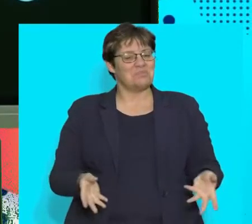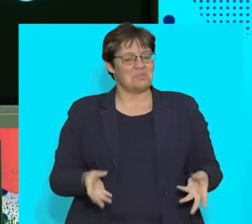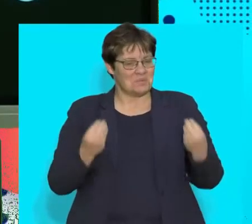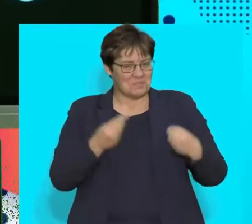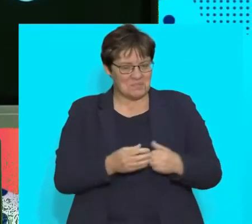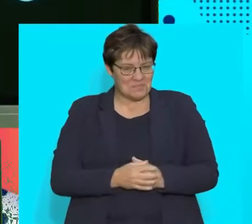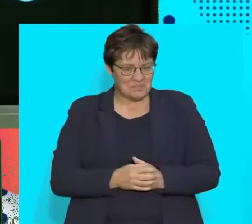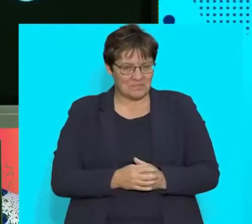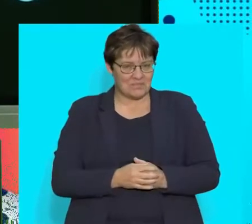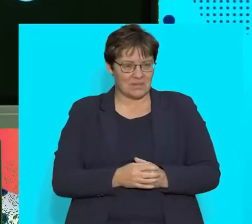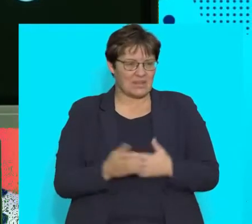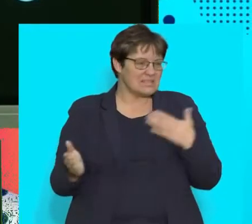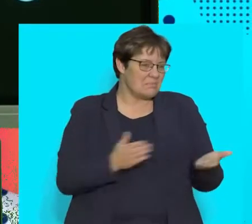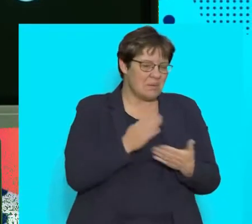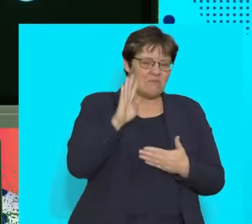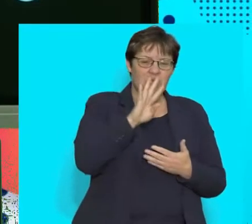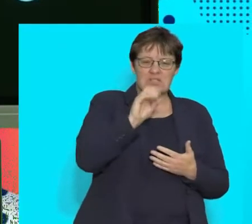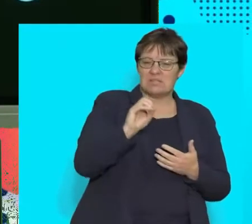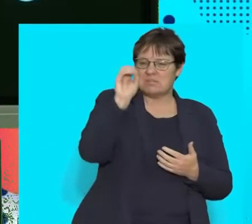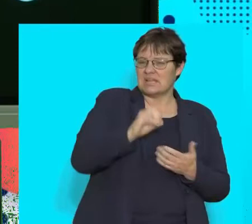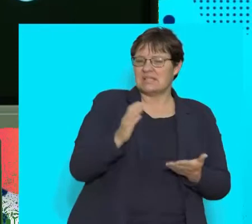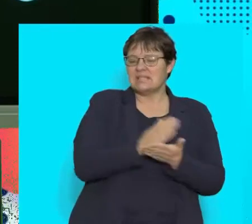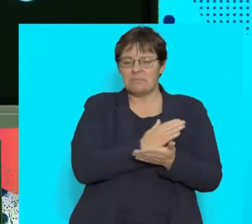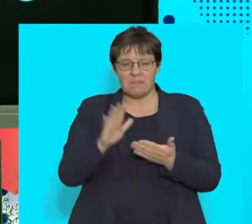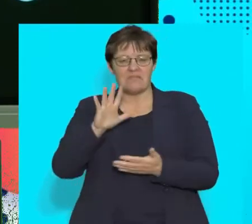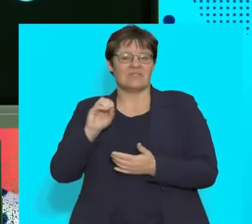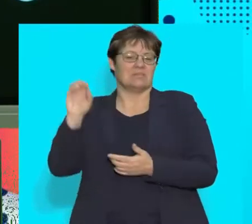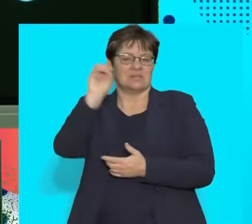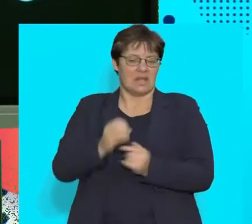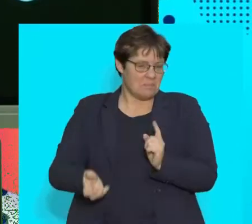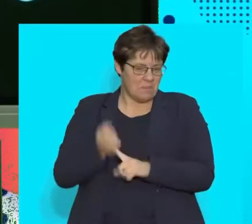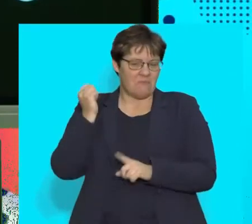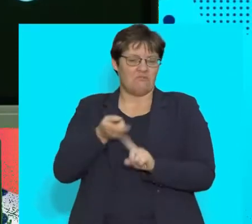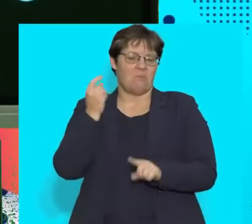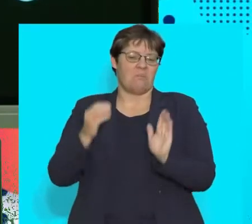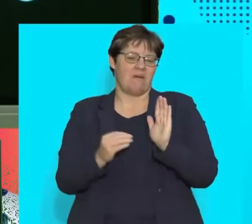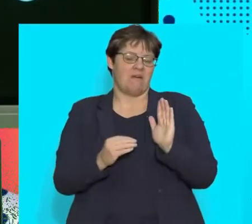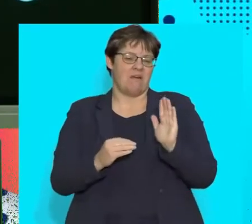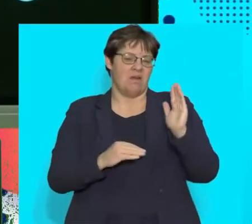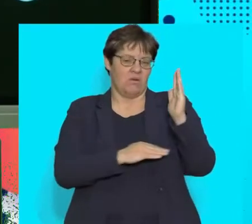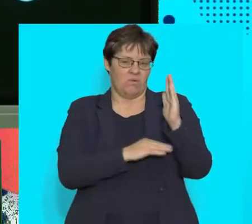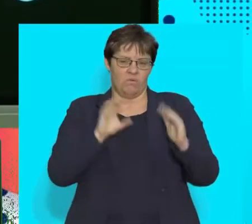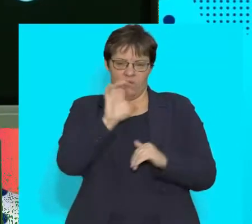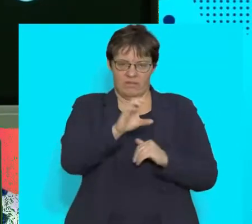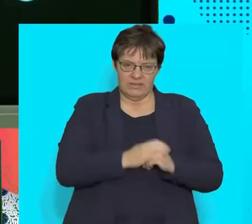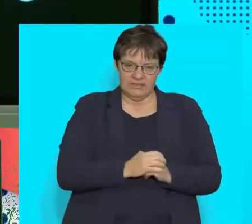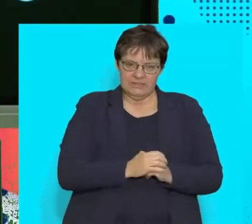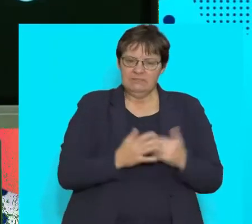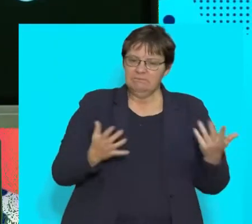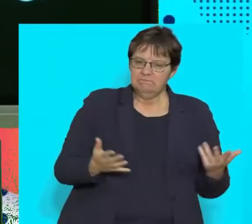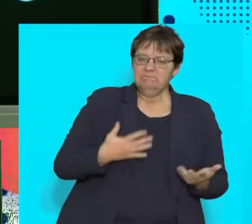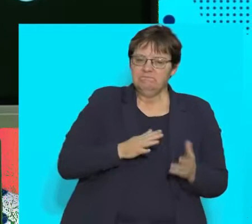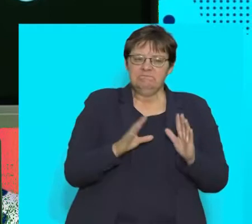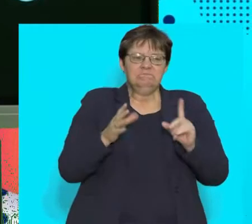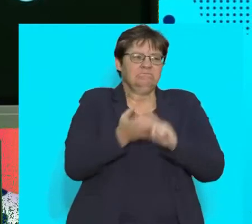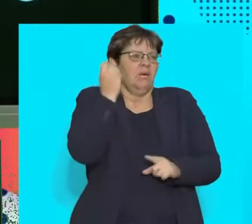in place. Sometimes it's 40%, sometimes it's 50%, but we want to make sure that you get, for a graph in question, as